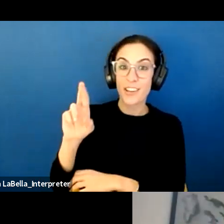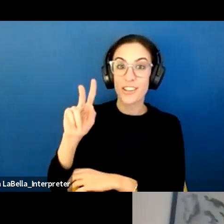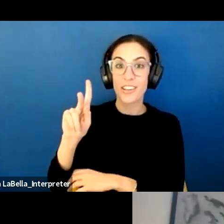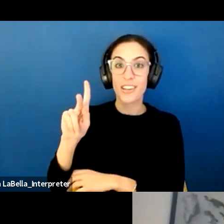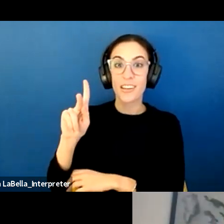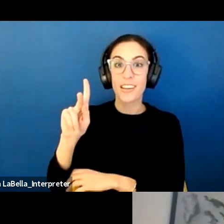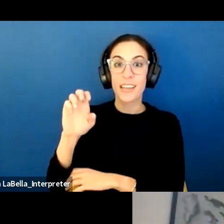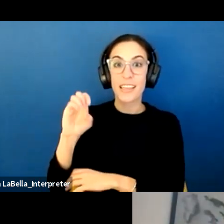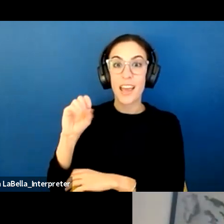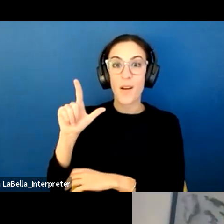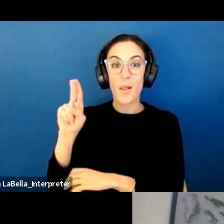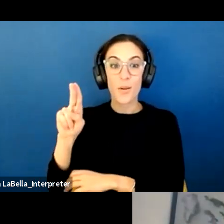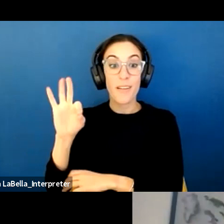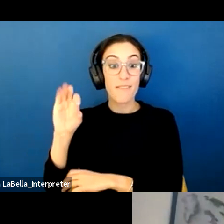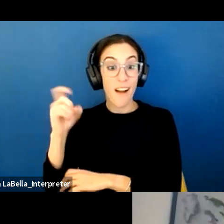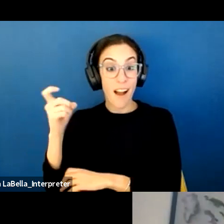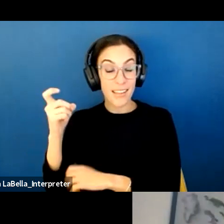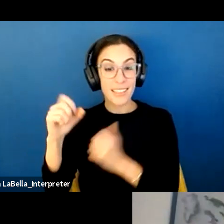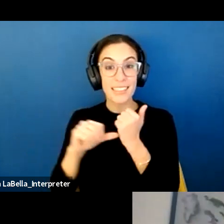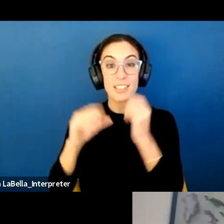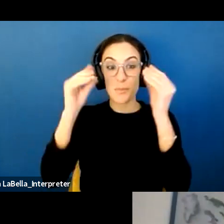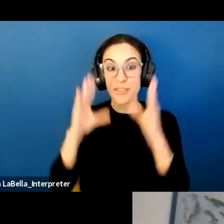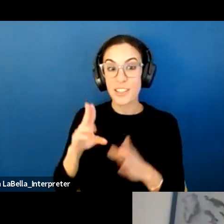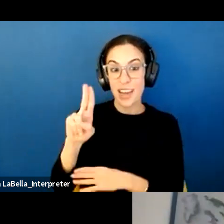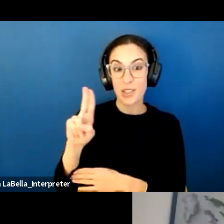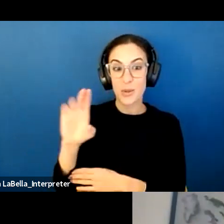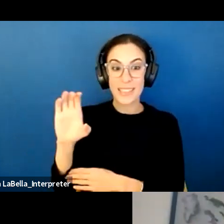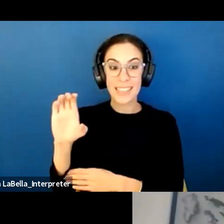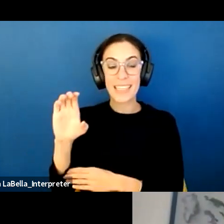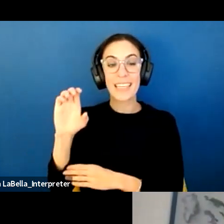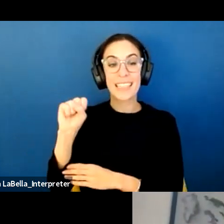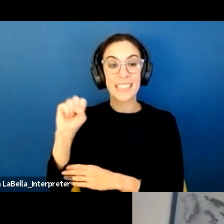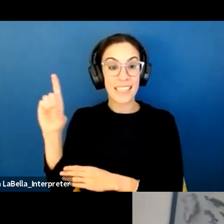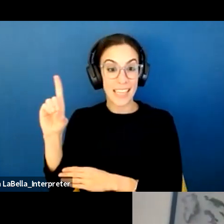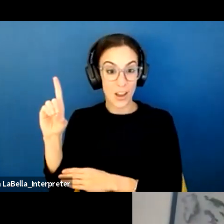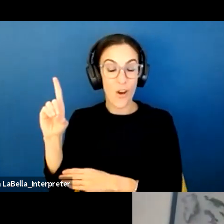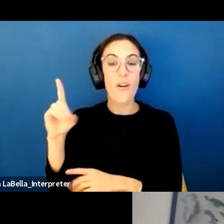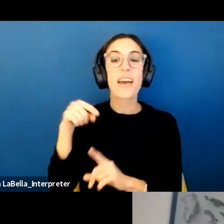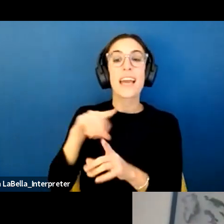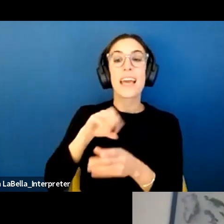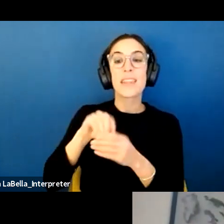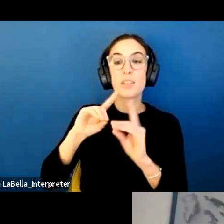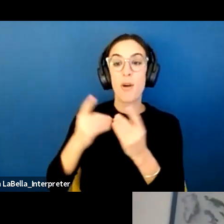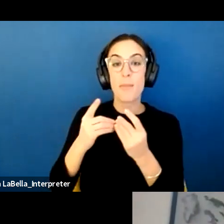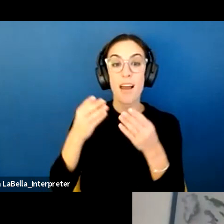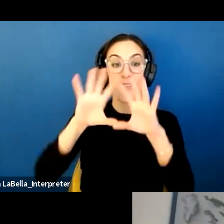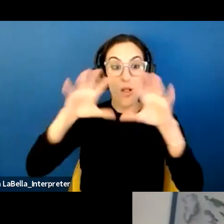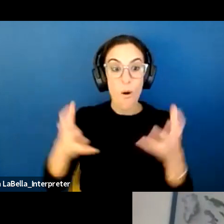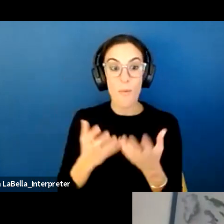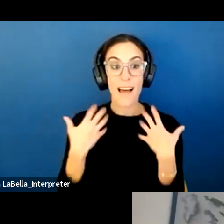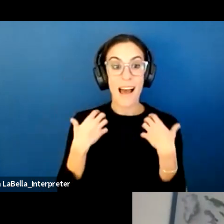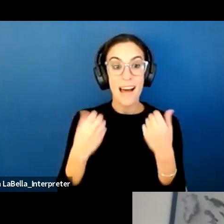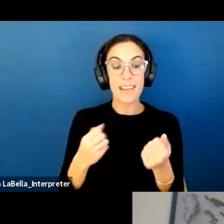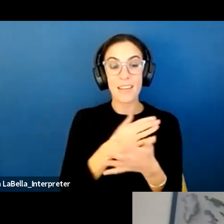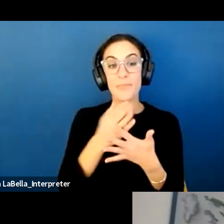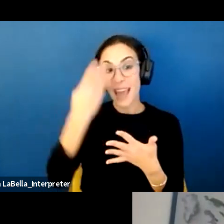an assistant professor at UC San Diego. He is in the Department of Global Health, Anthropology. He's also part